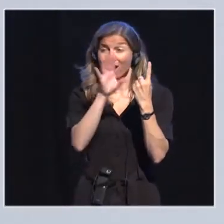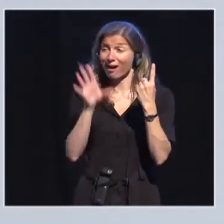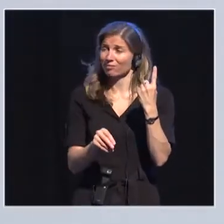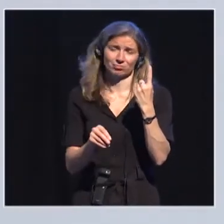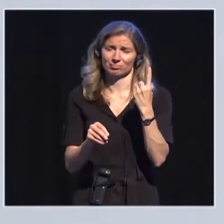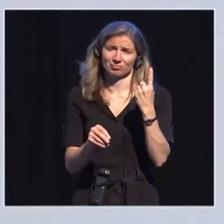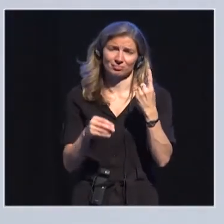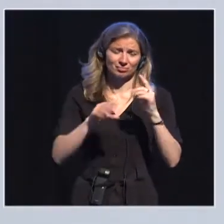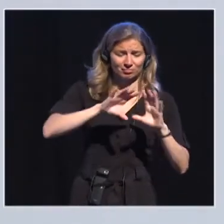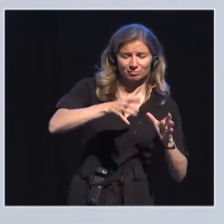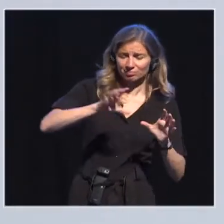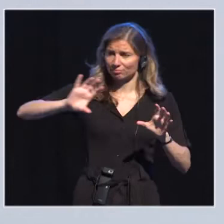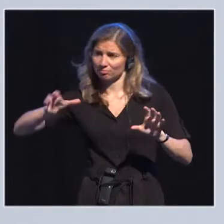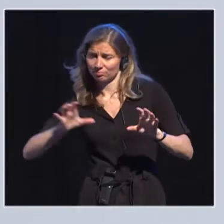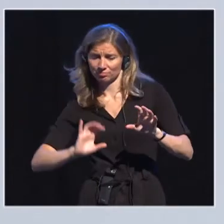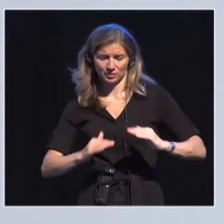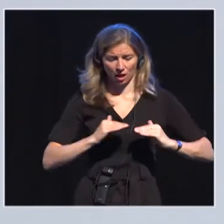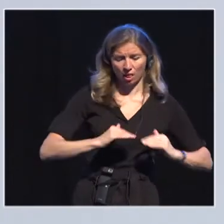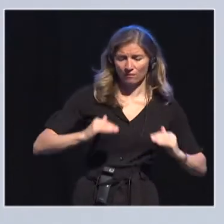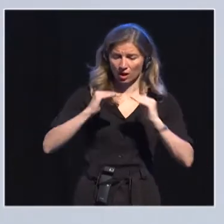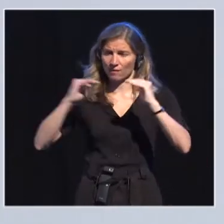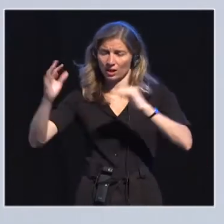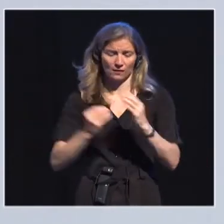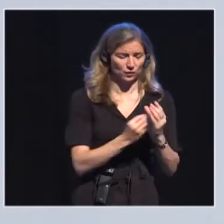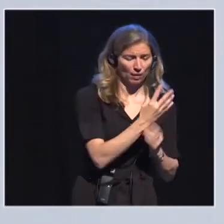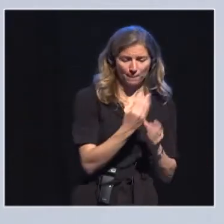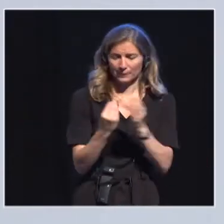different levels of development,